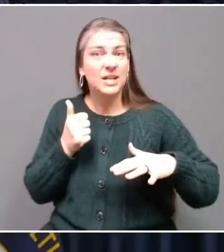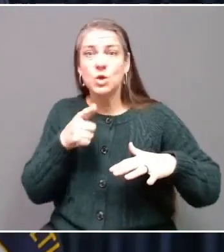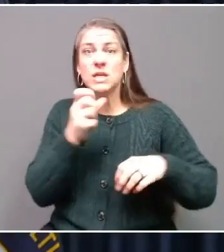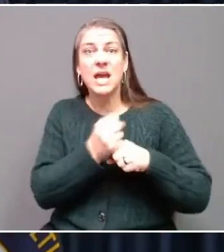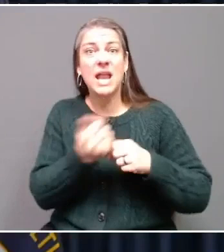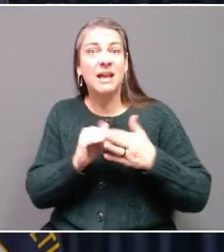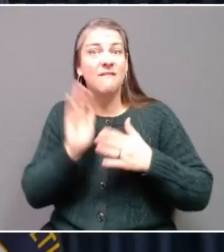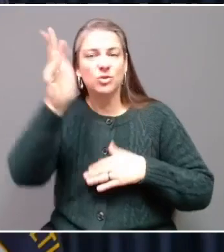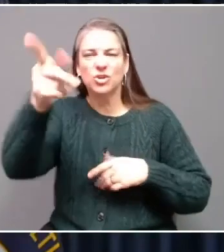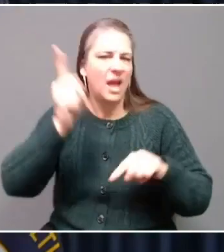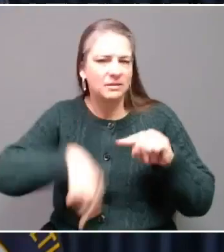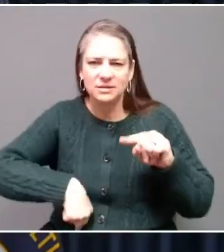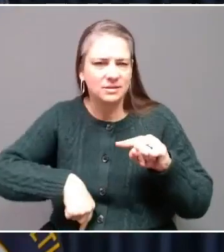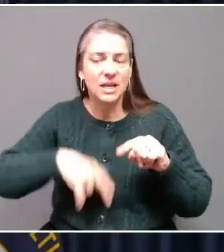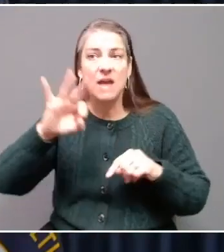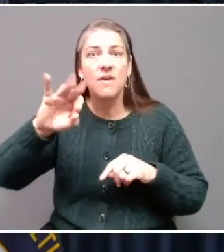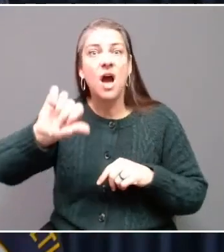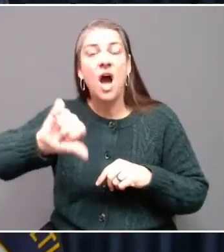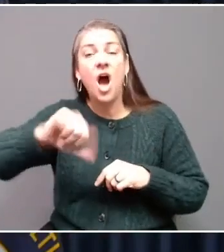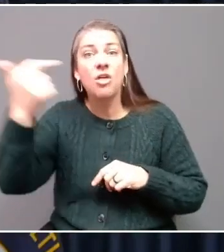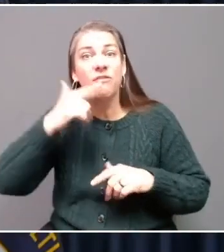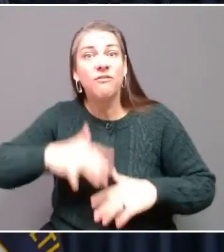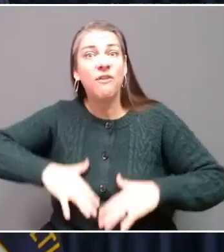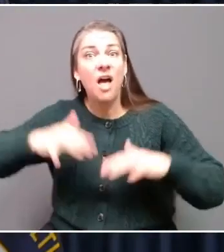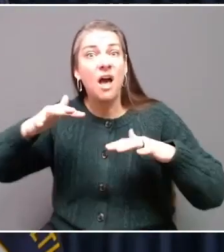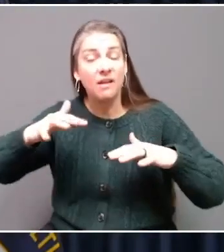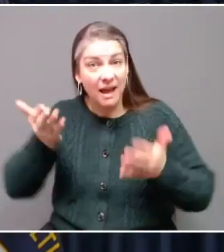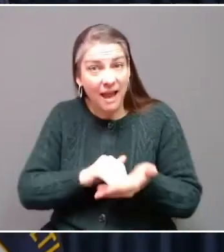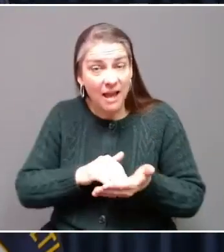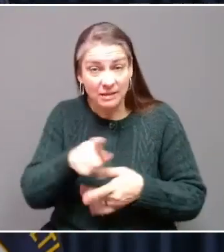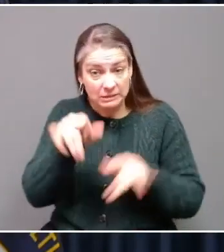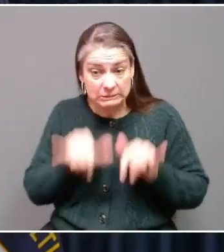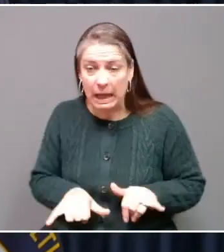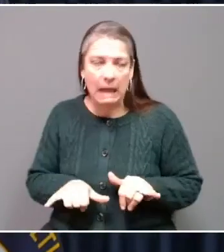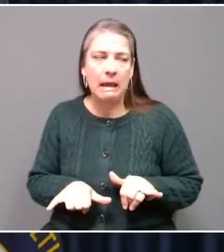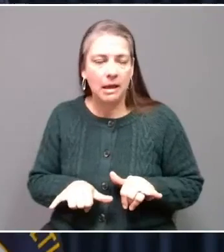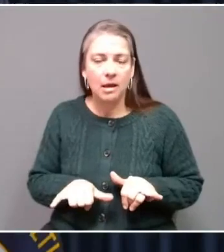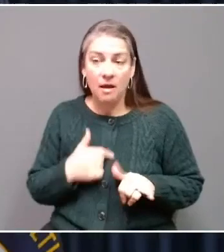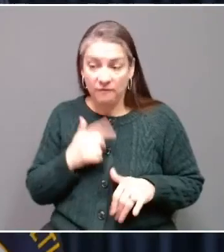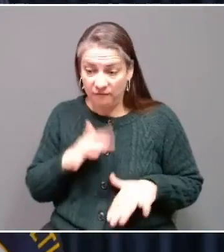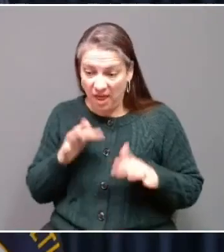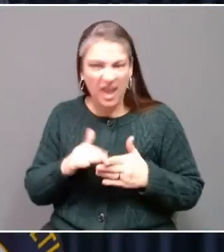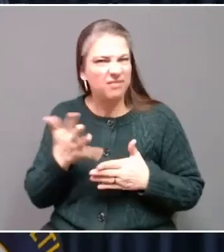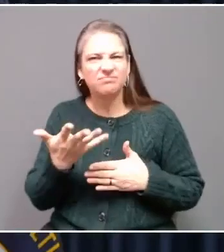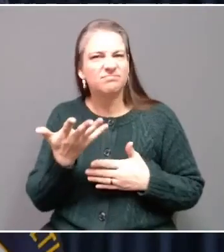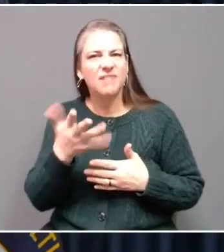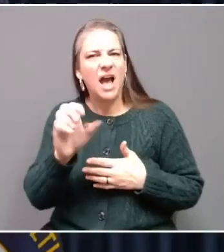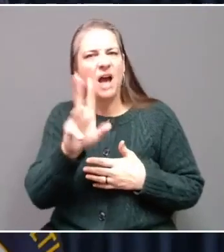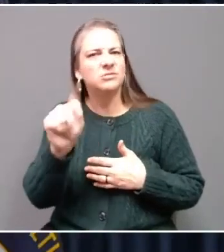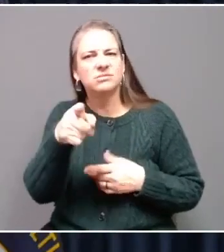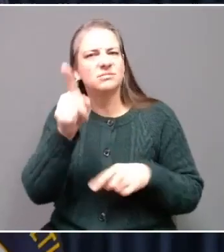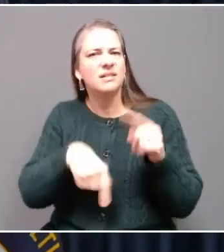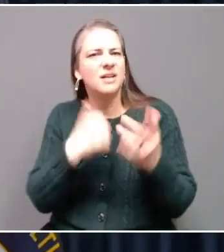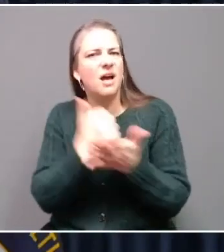there is another flooding event and individual assistance is available, I've met some families that fall into that got